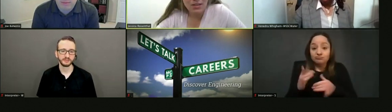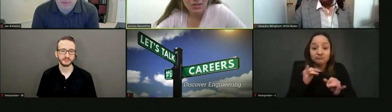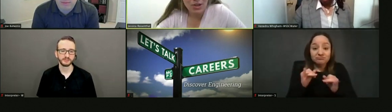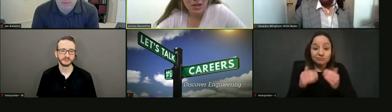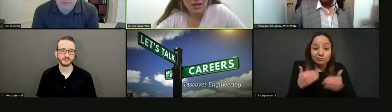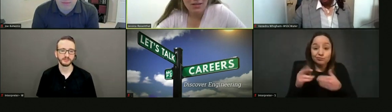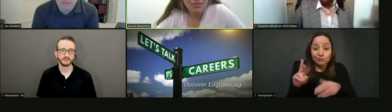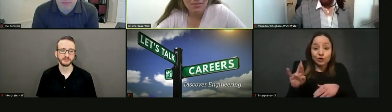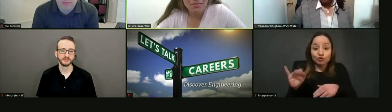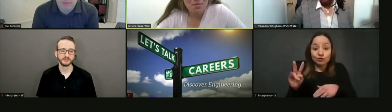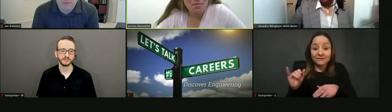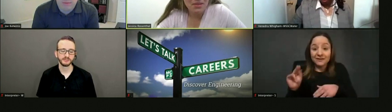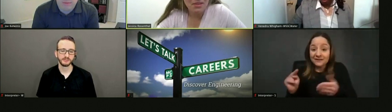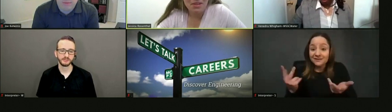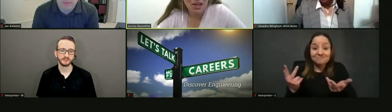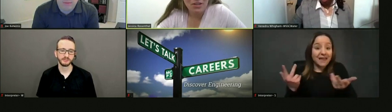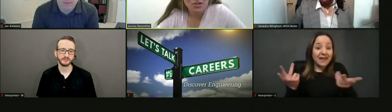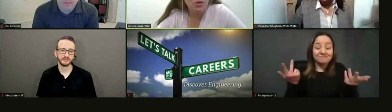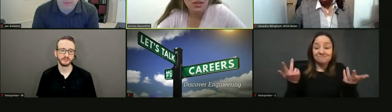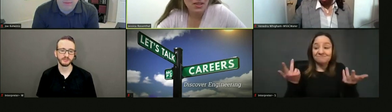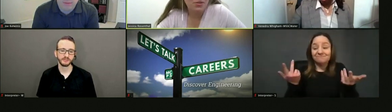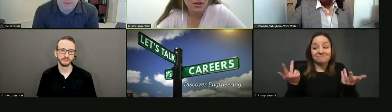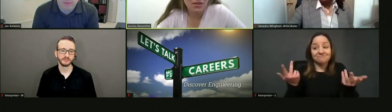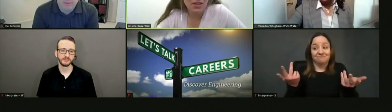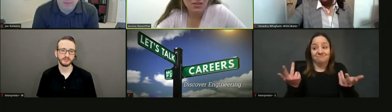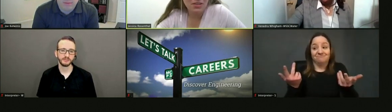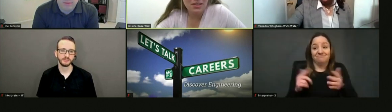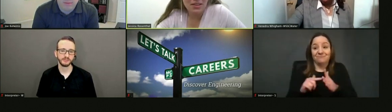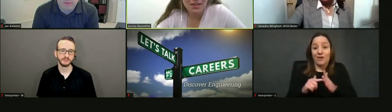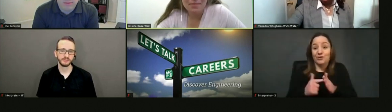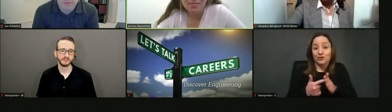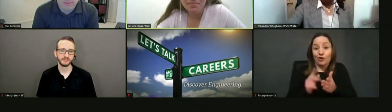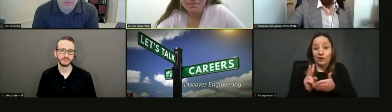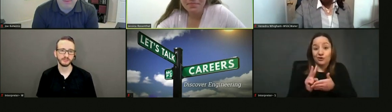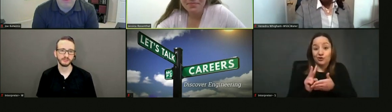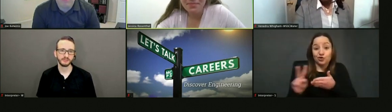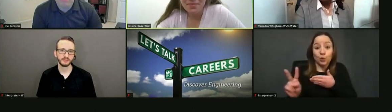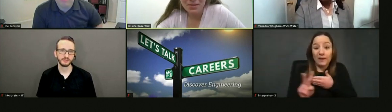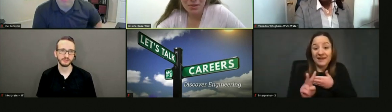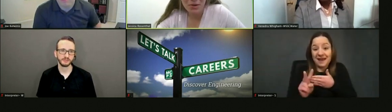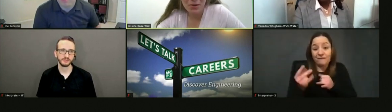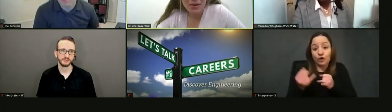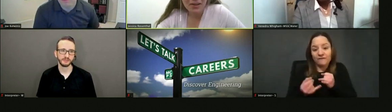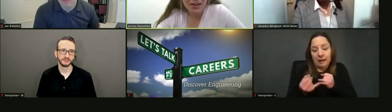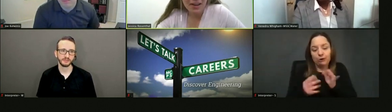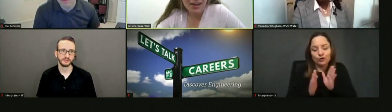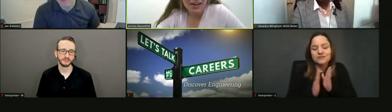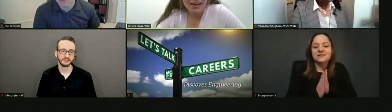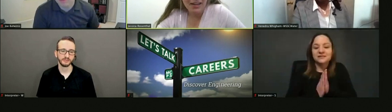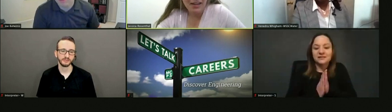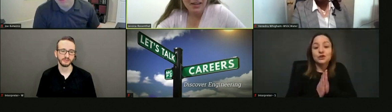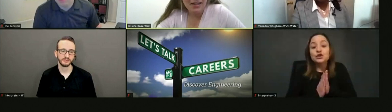at Rivian, and then started basically like 2 weeks after my finals.